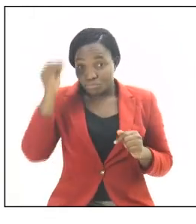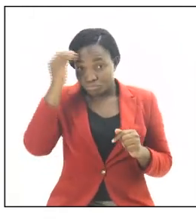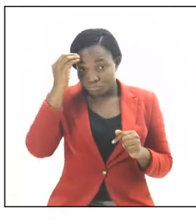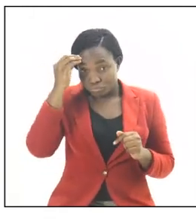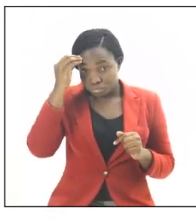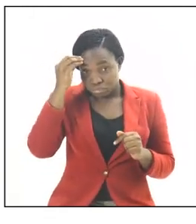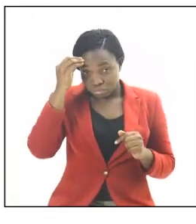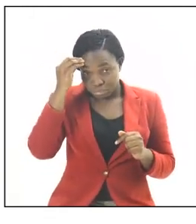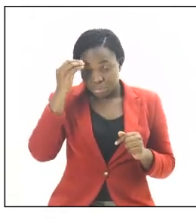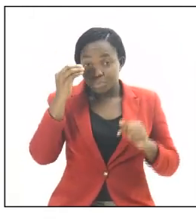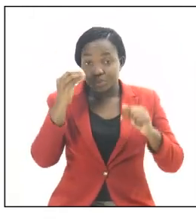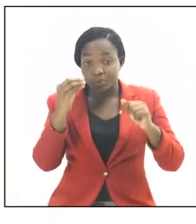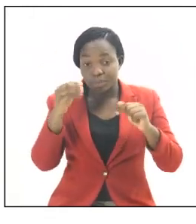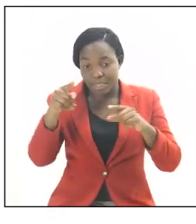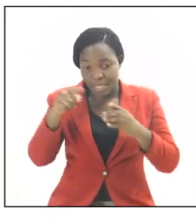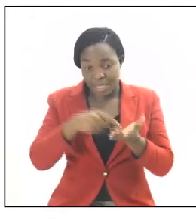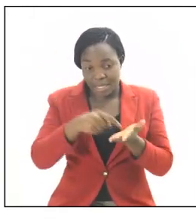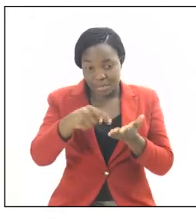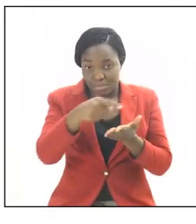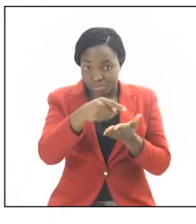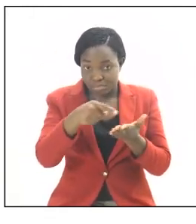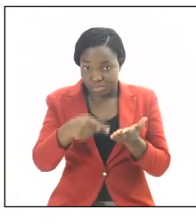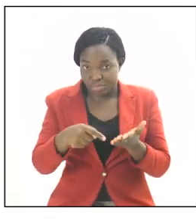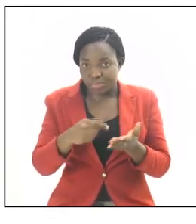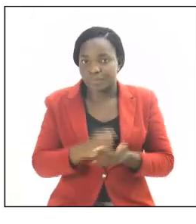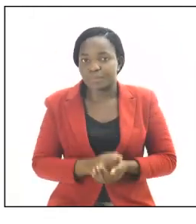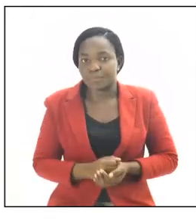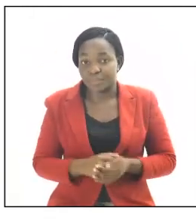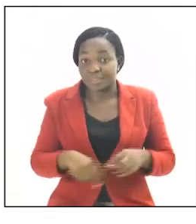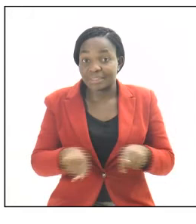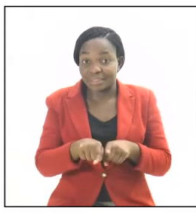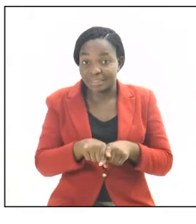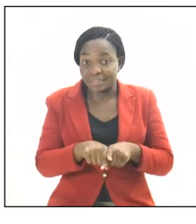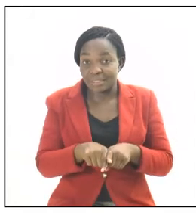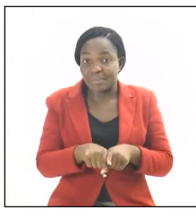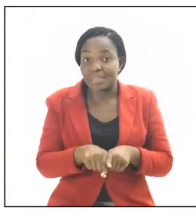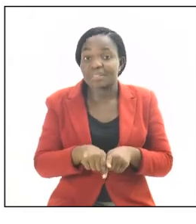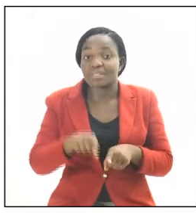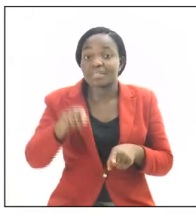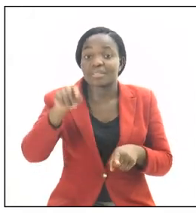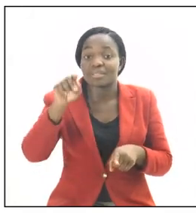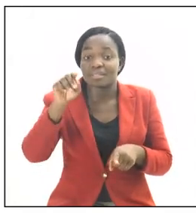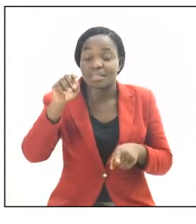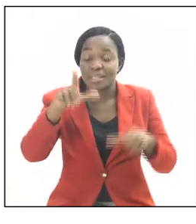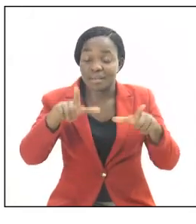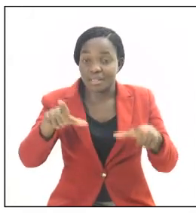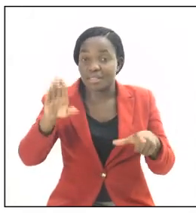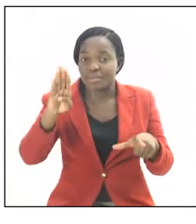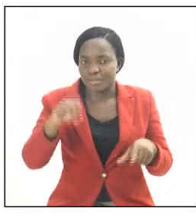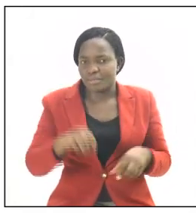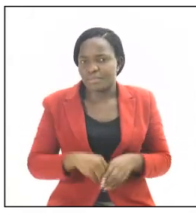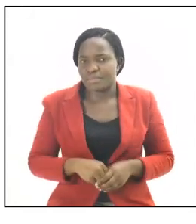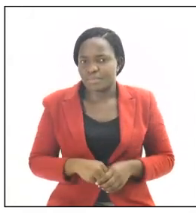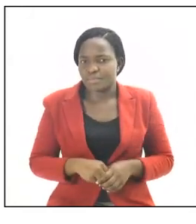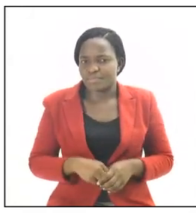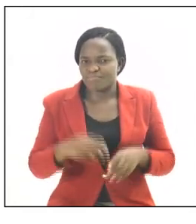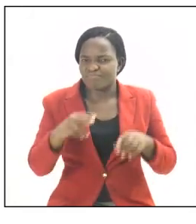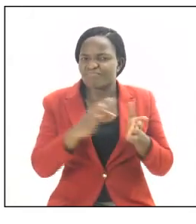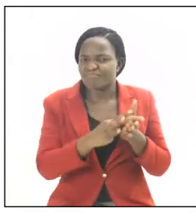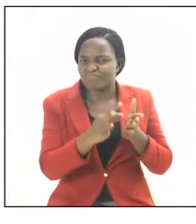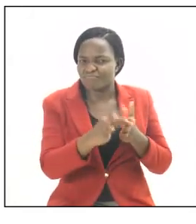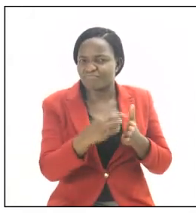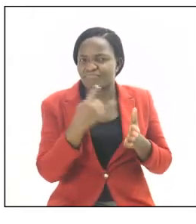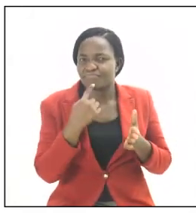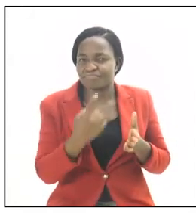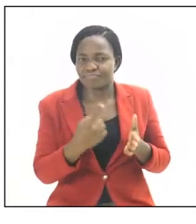of the diagonals are the same as the length and breadth of the rectangle. So according to the formula, the area